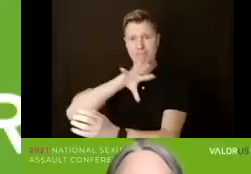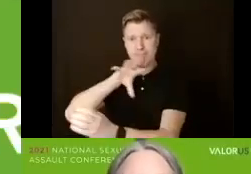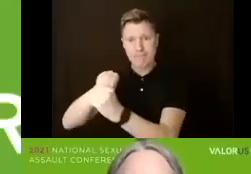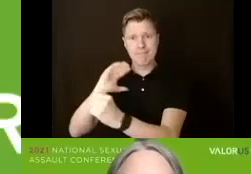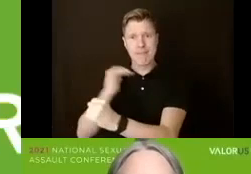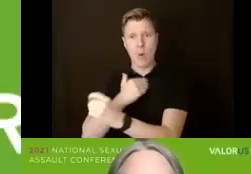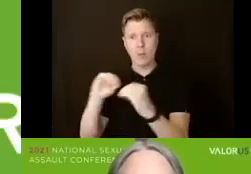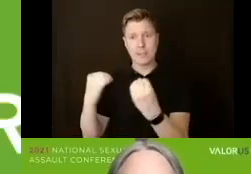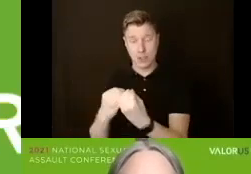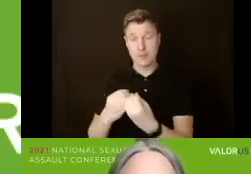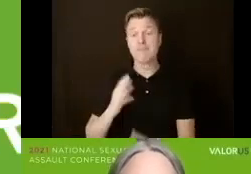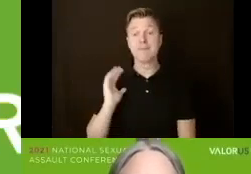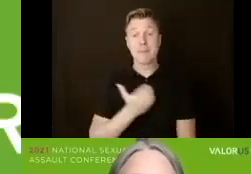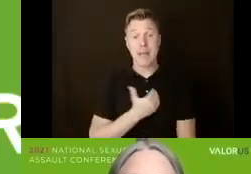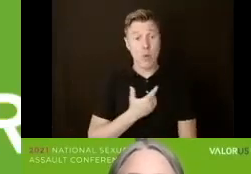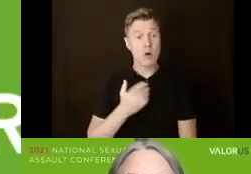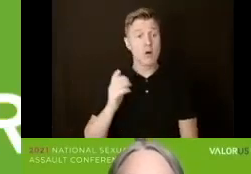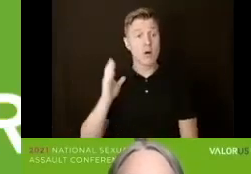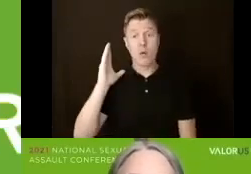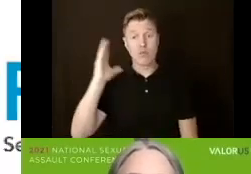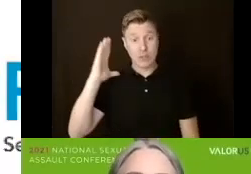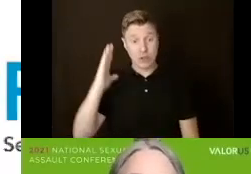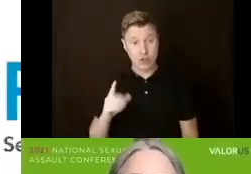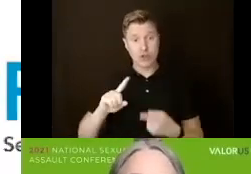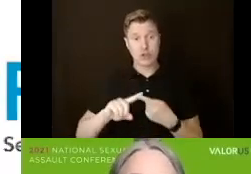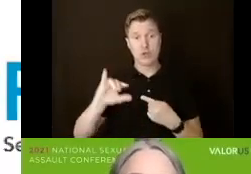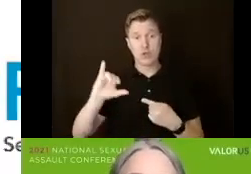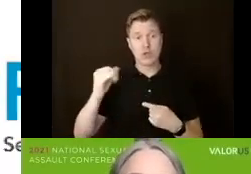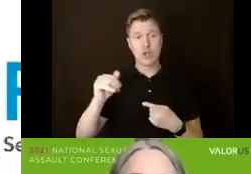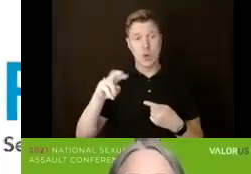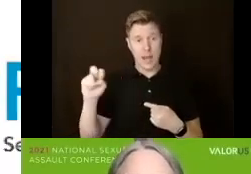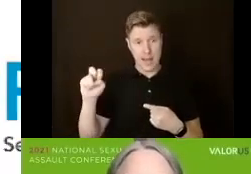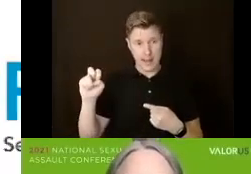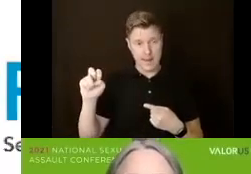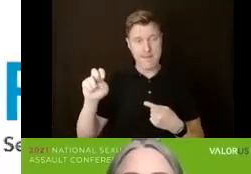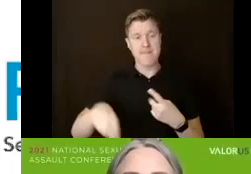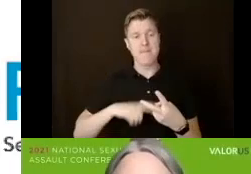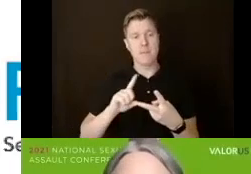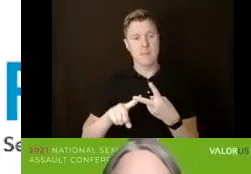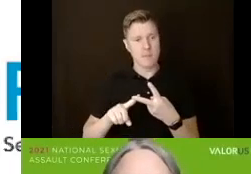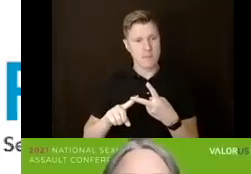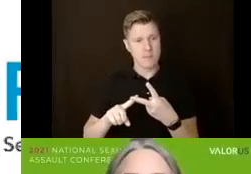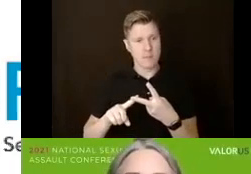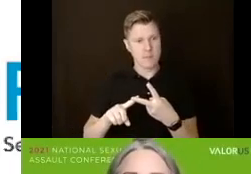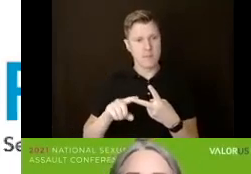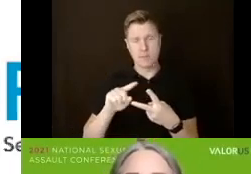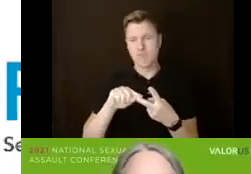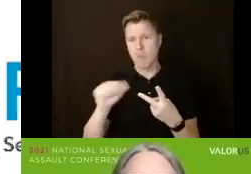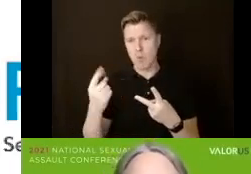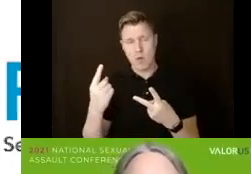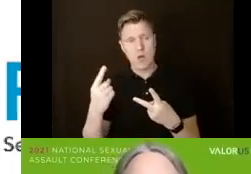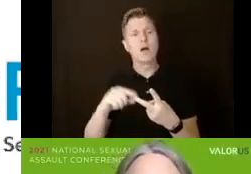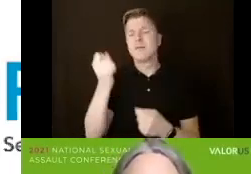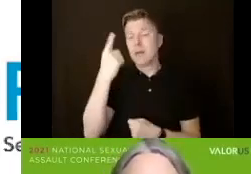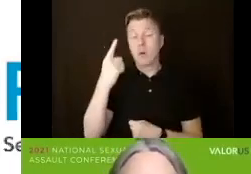our presenters are Joanne Alcantara and Diane Alcantara-Thompson. But we are